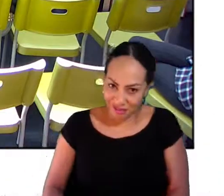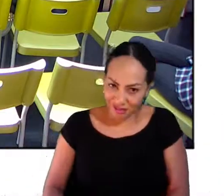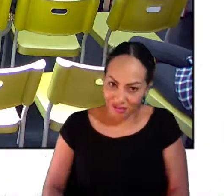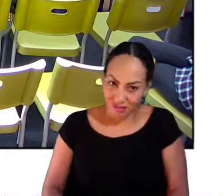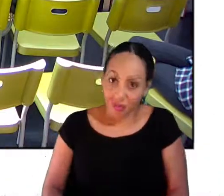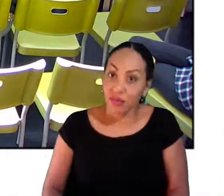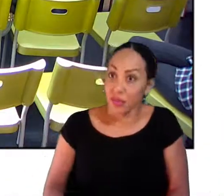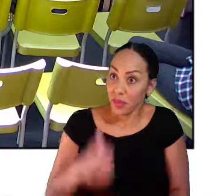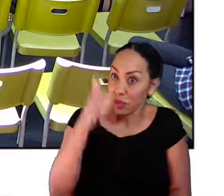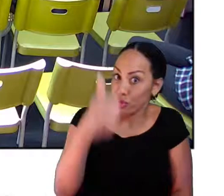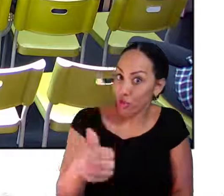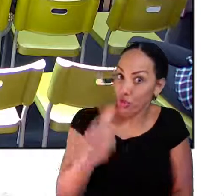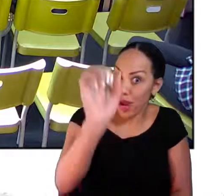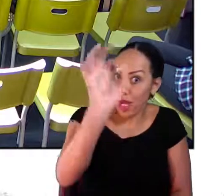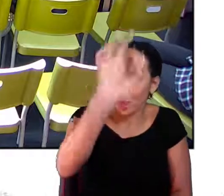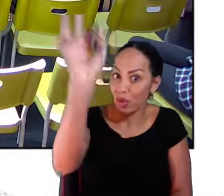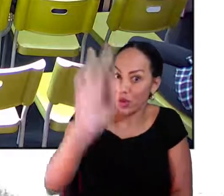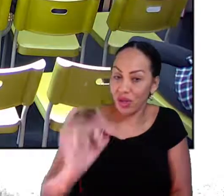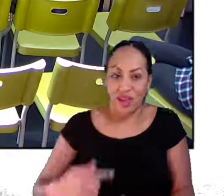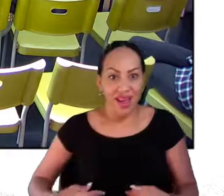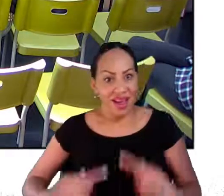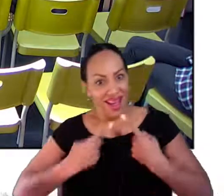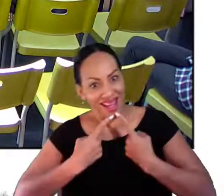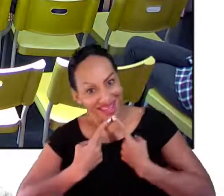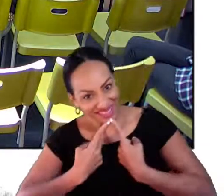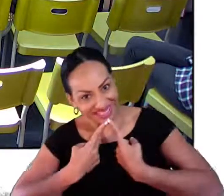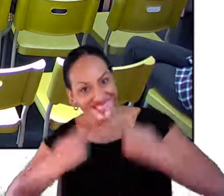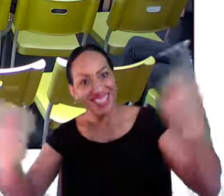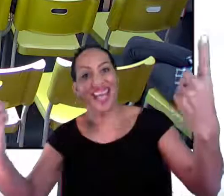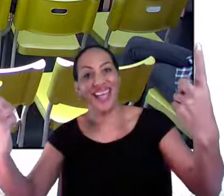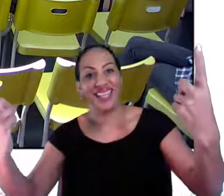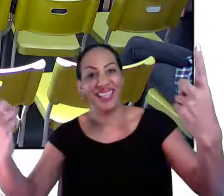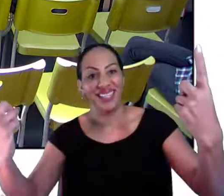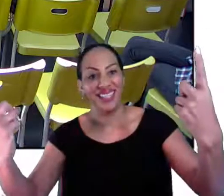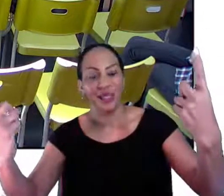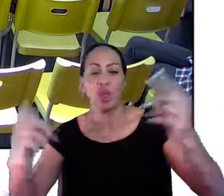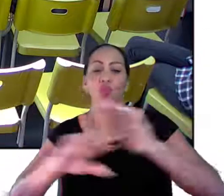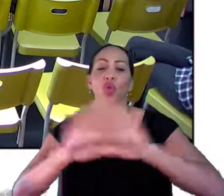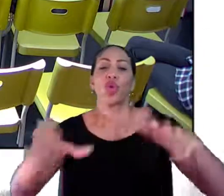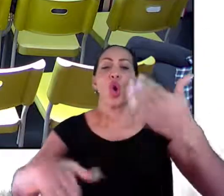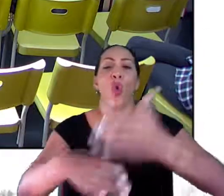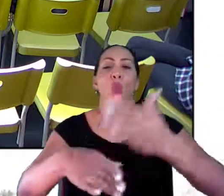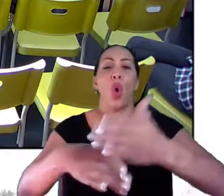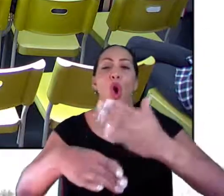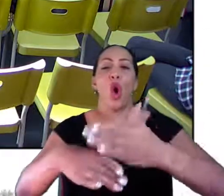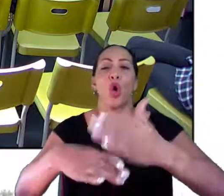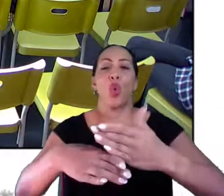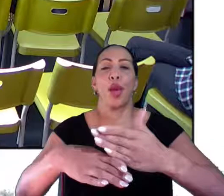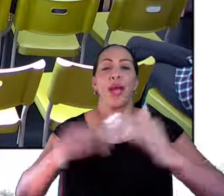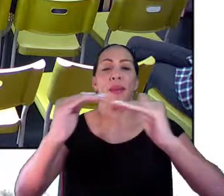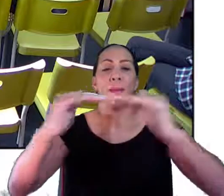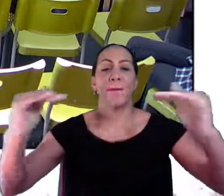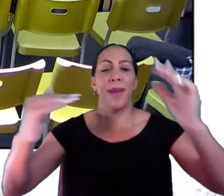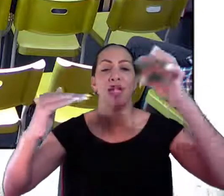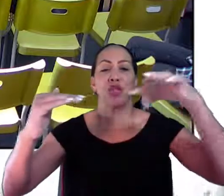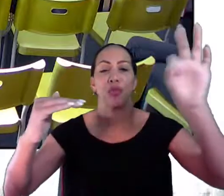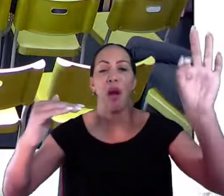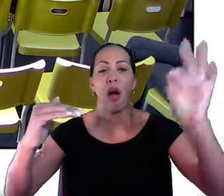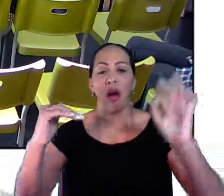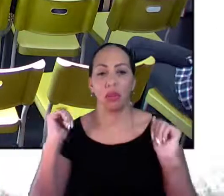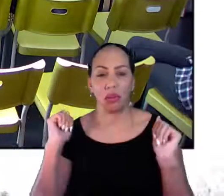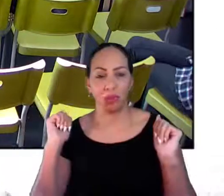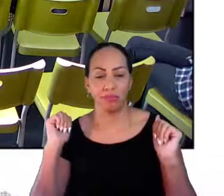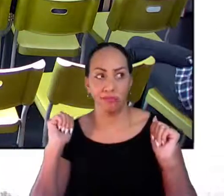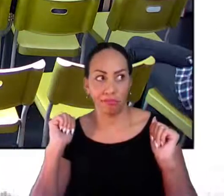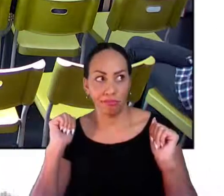do make grand statements like, oh, we don't work with benchmarks here, well, how do you then measure success? I guess you can't think of so the other